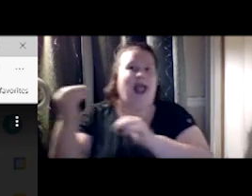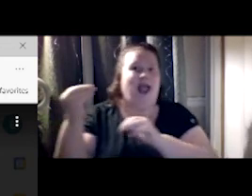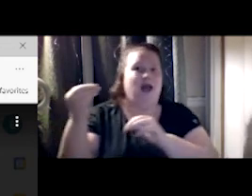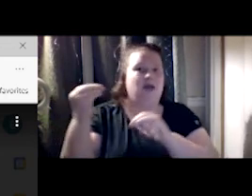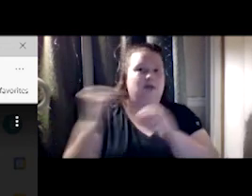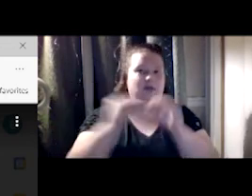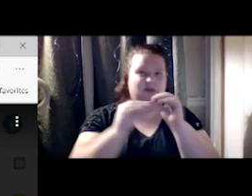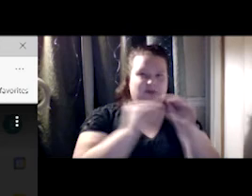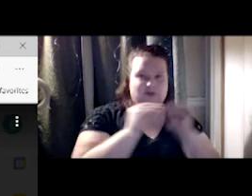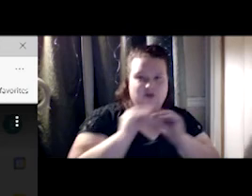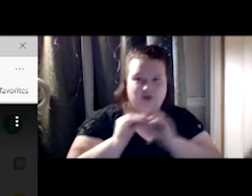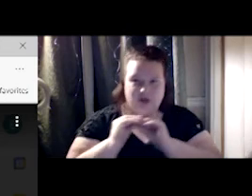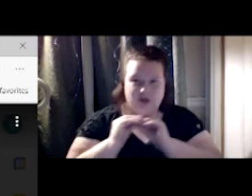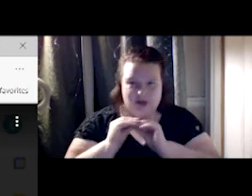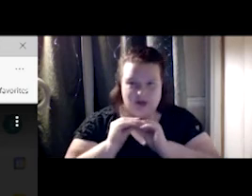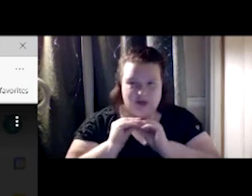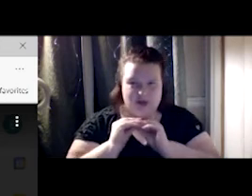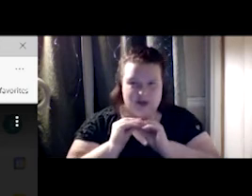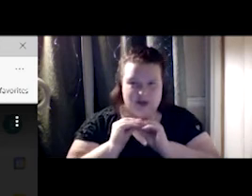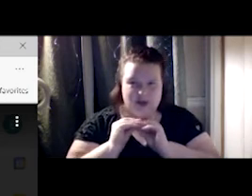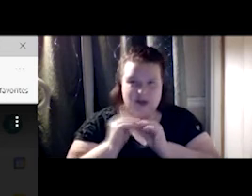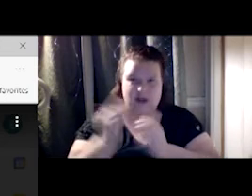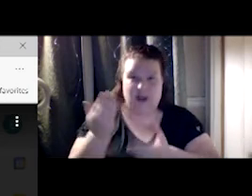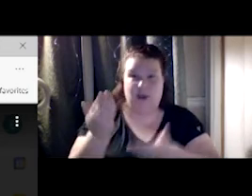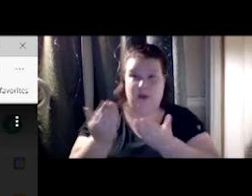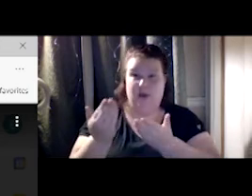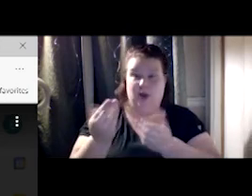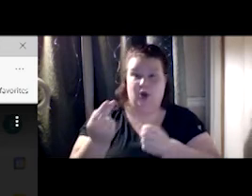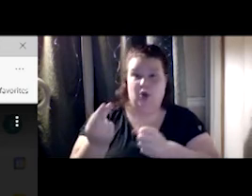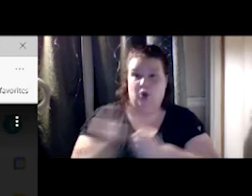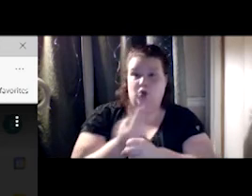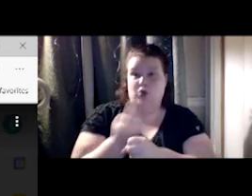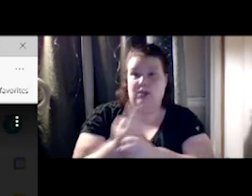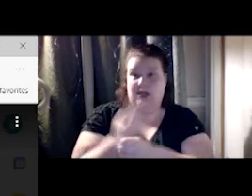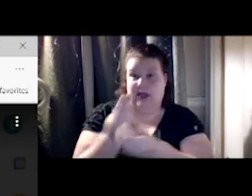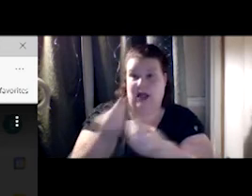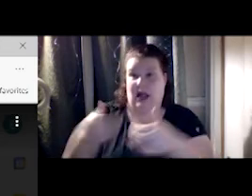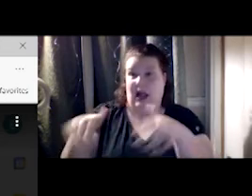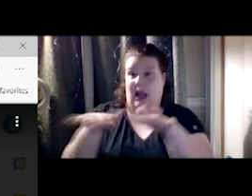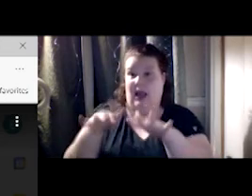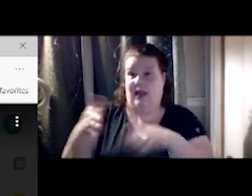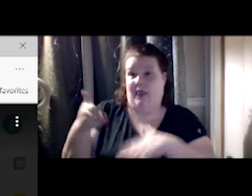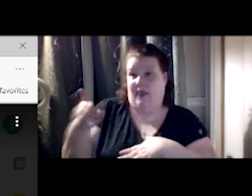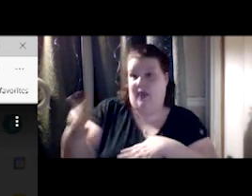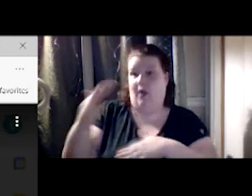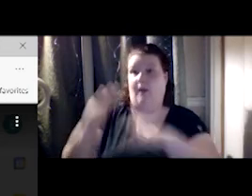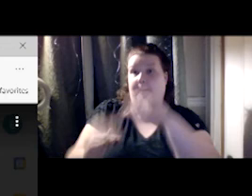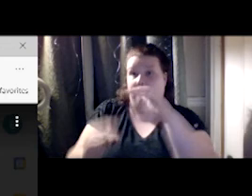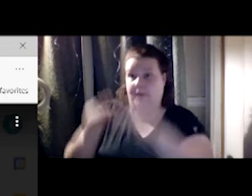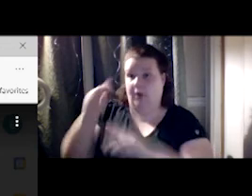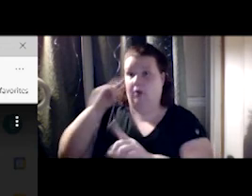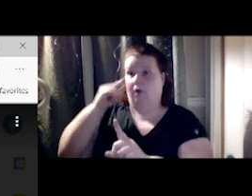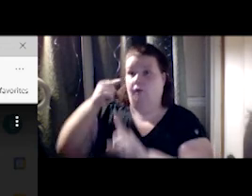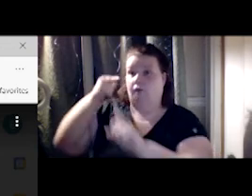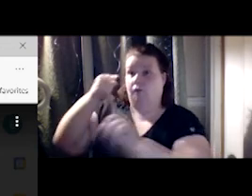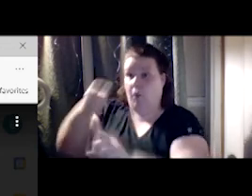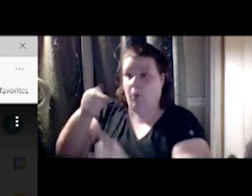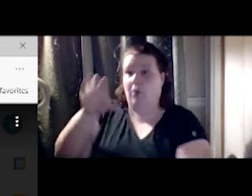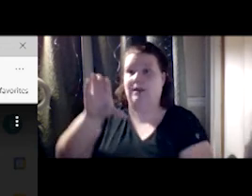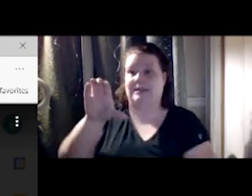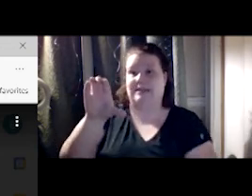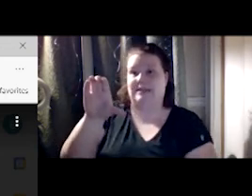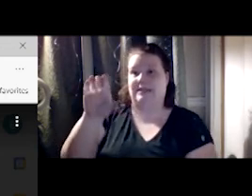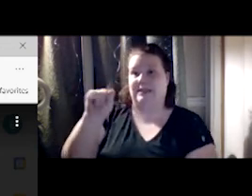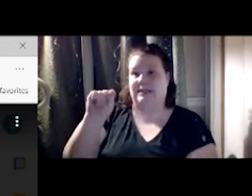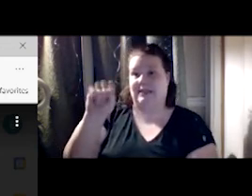utilizing the land that is there to create a CTE portion of a campus,